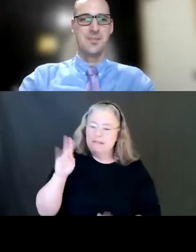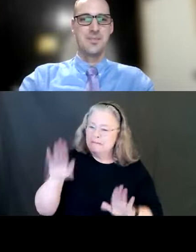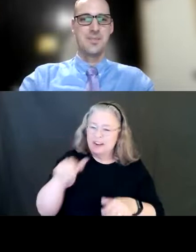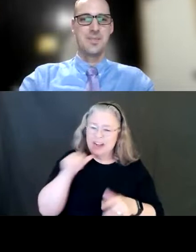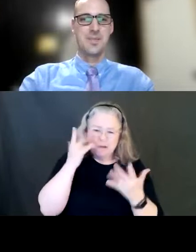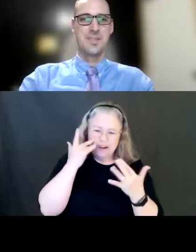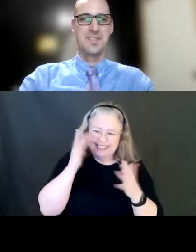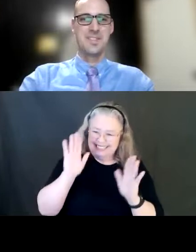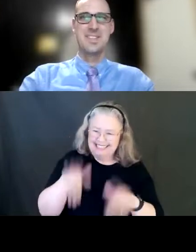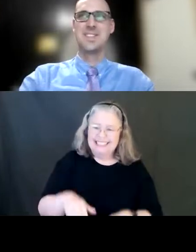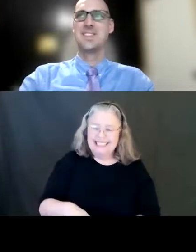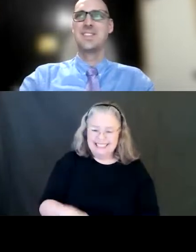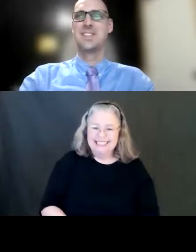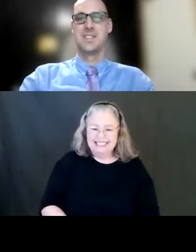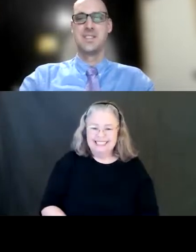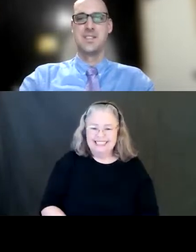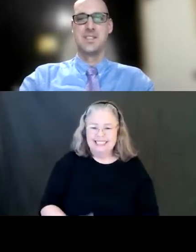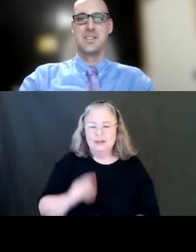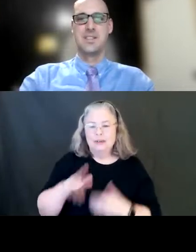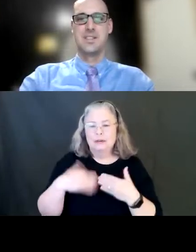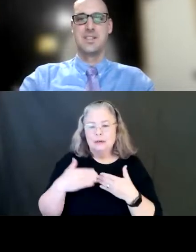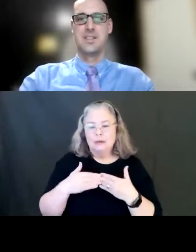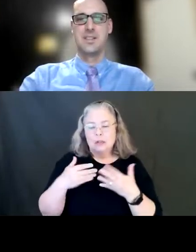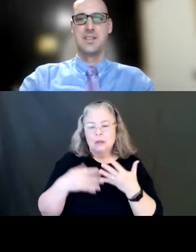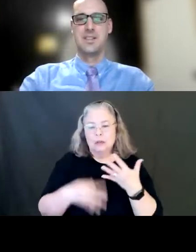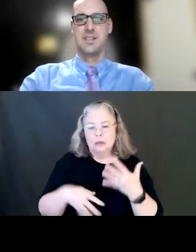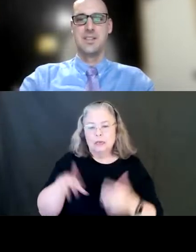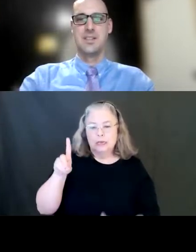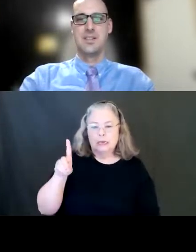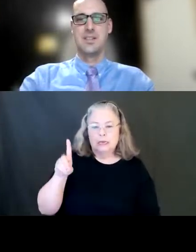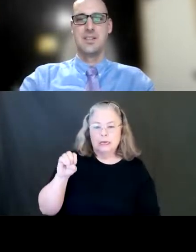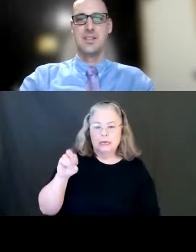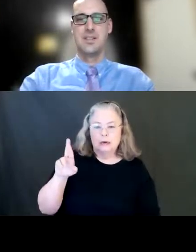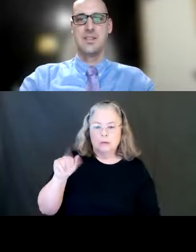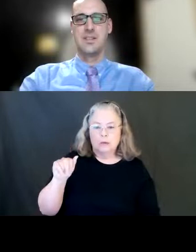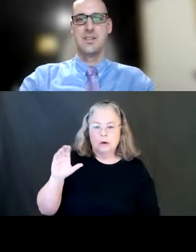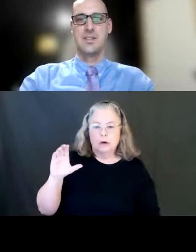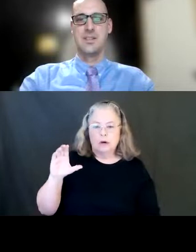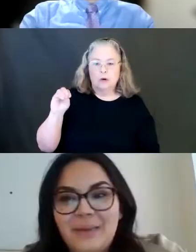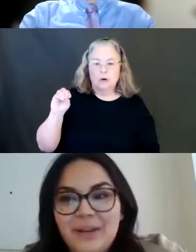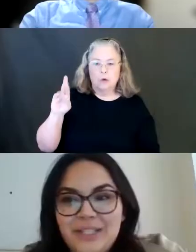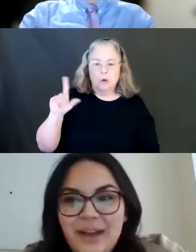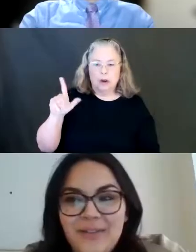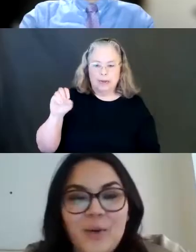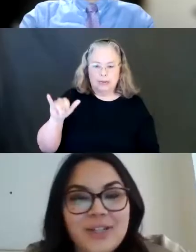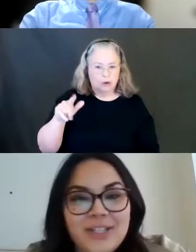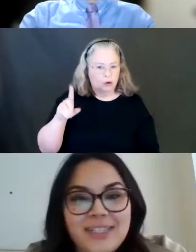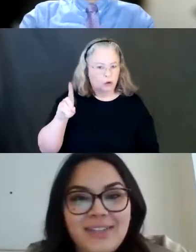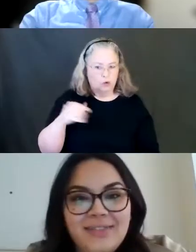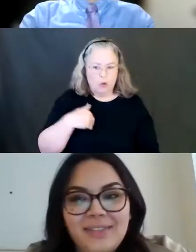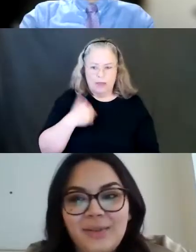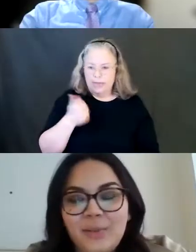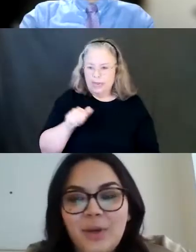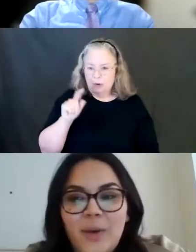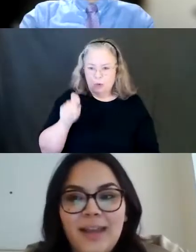you. Yeah. The next person on that list is Deborah Corley Marzette. Deborah, do you have a question